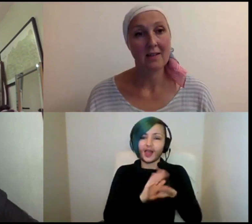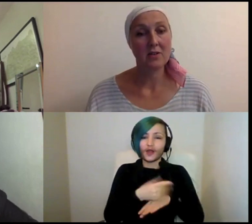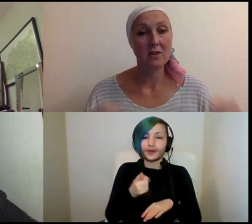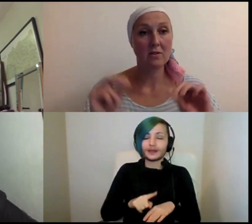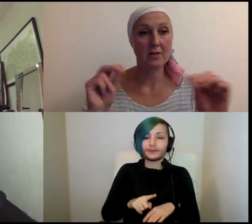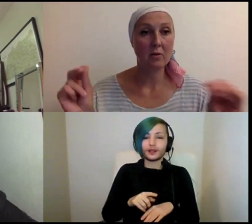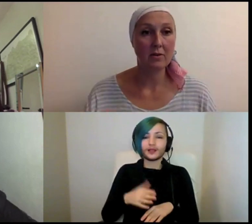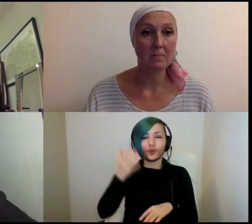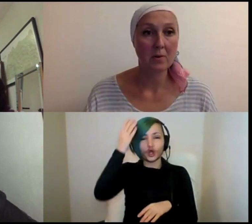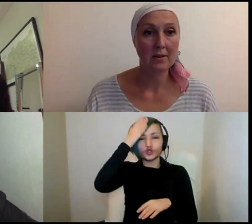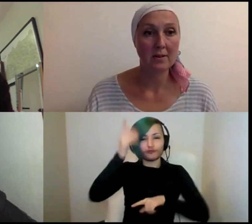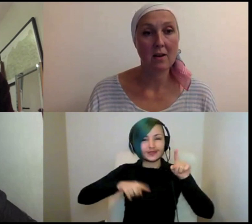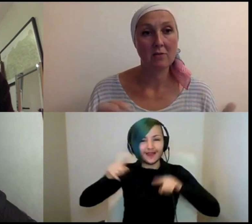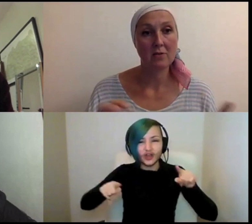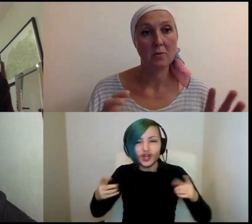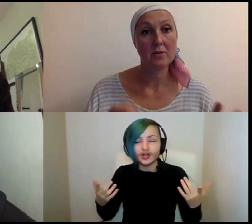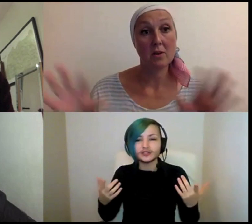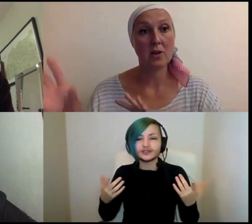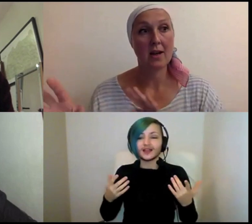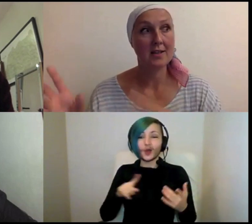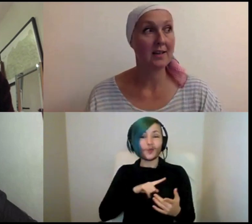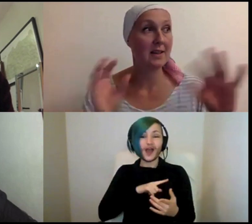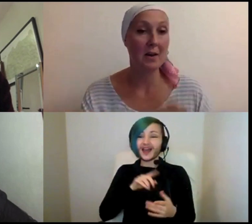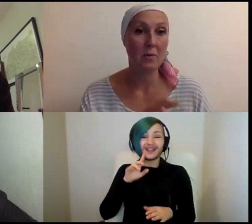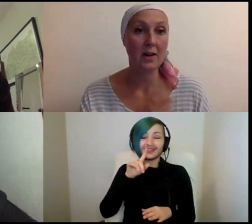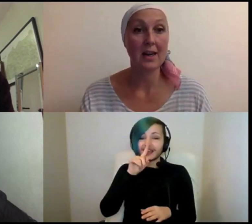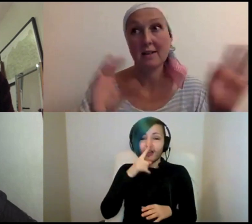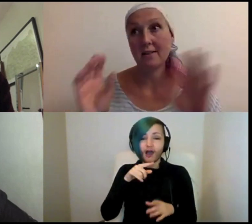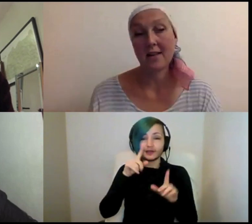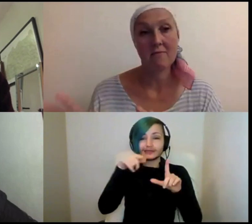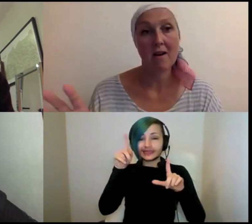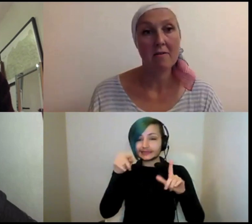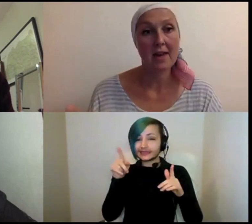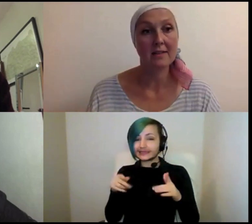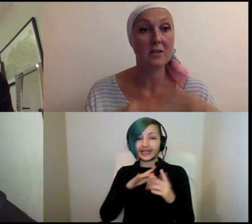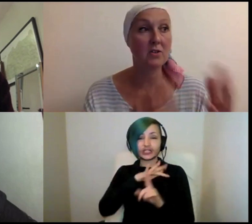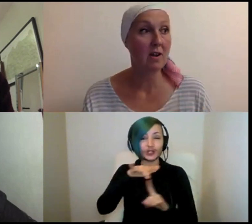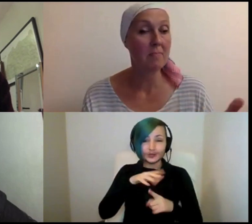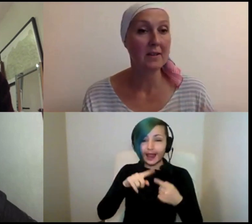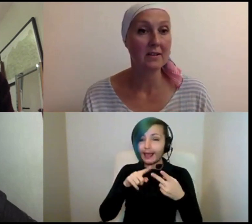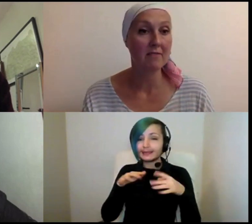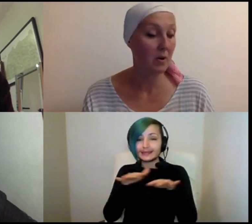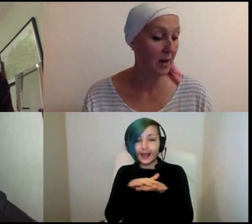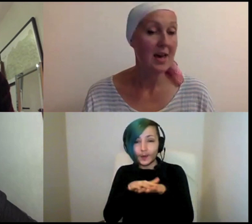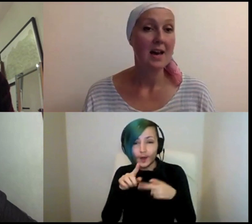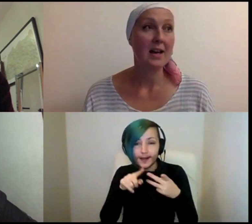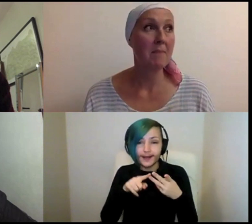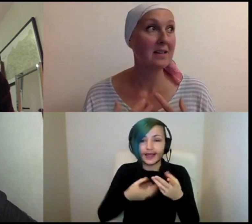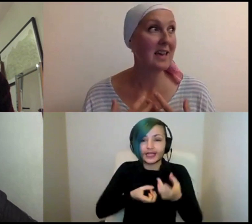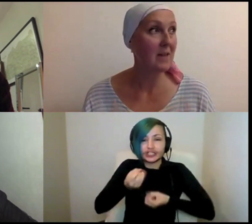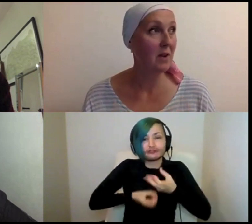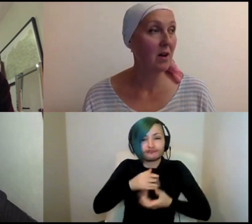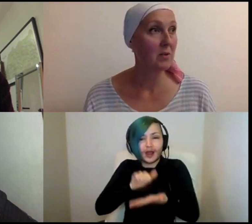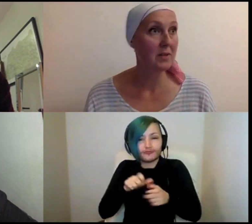because they just can't tick all those boxes. They can't do all the socializing and the networking and say the right things and describe things in the right way. And it